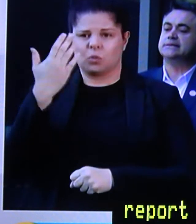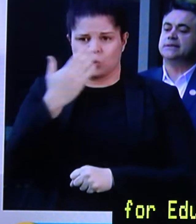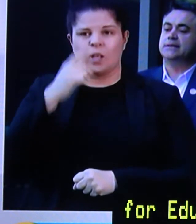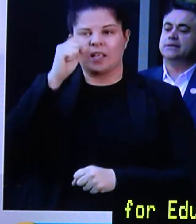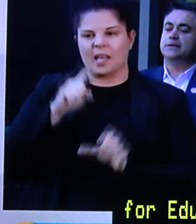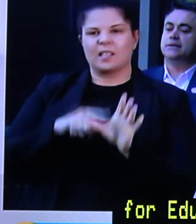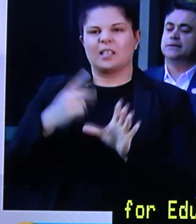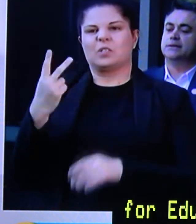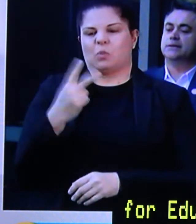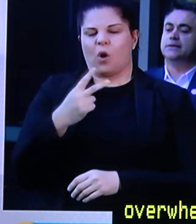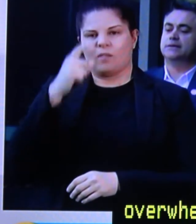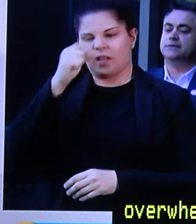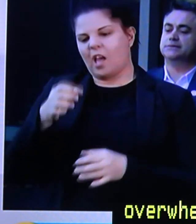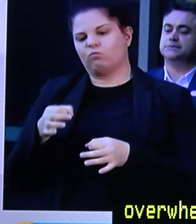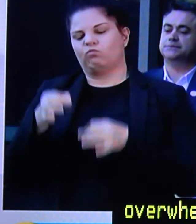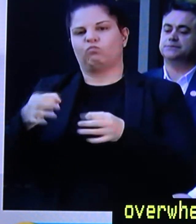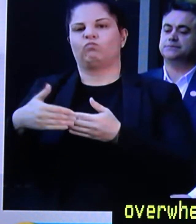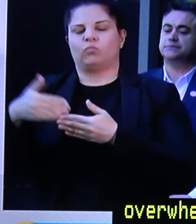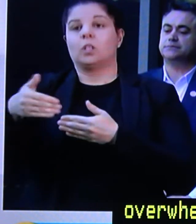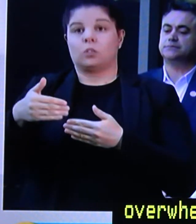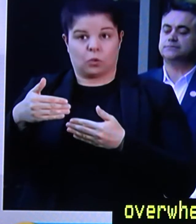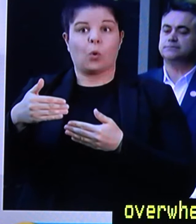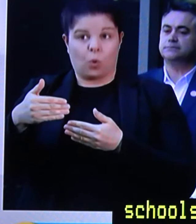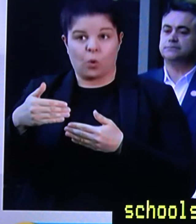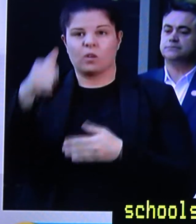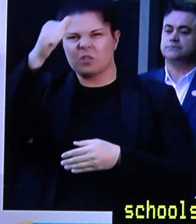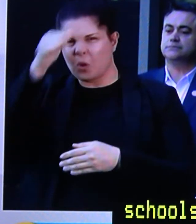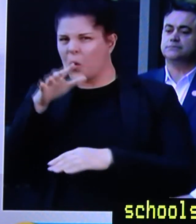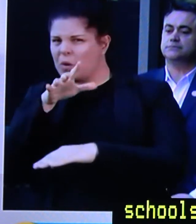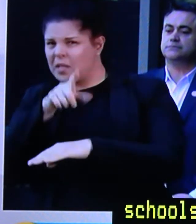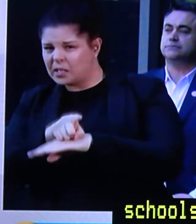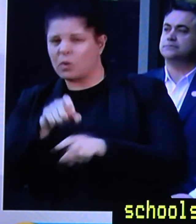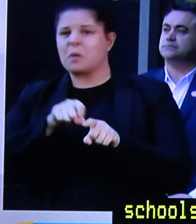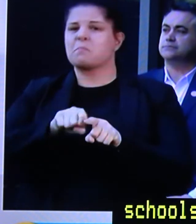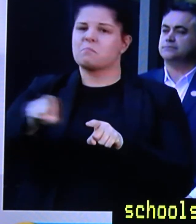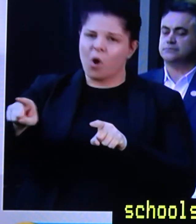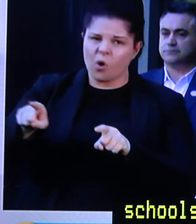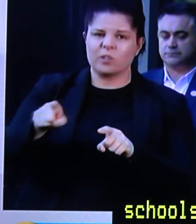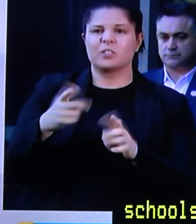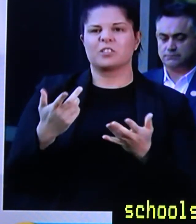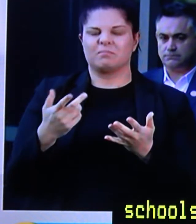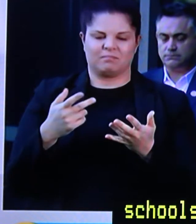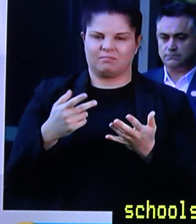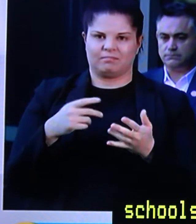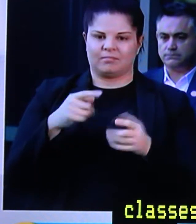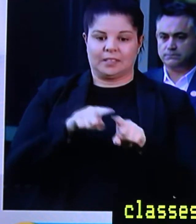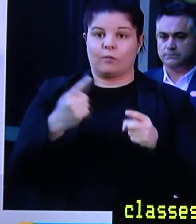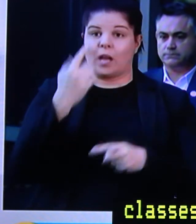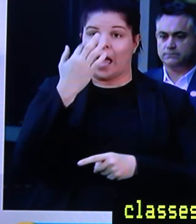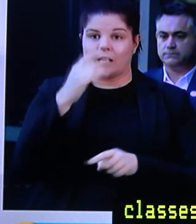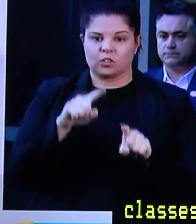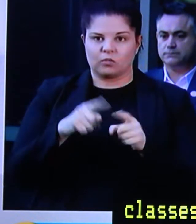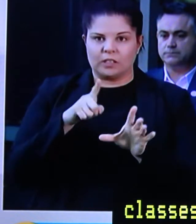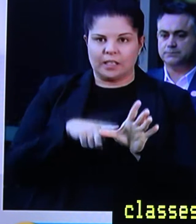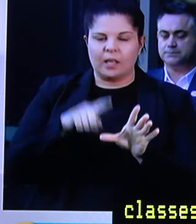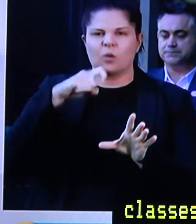classes for Year 12. So we anticipate next week that whilst most years will have a day or two of tuition,